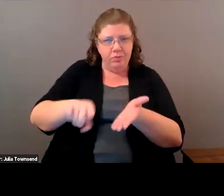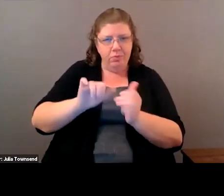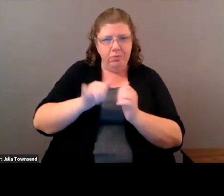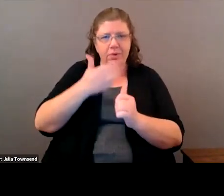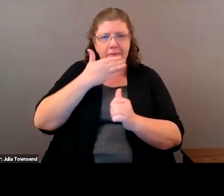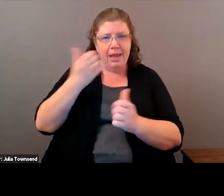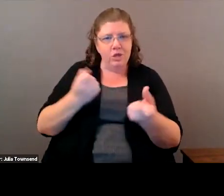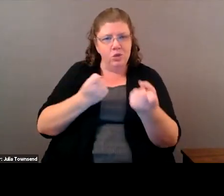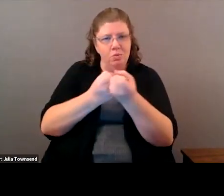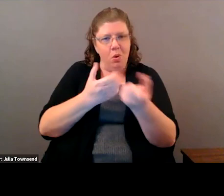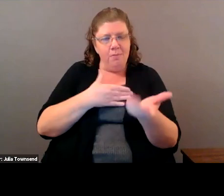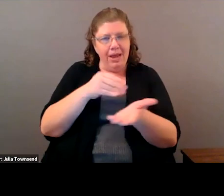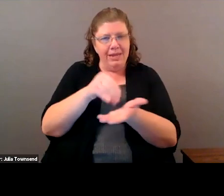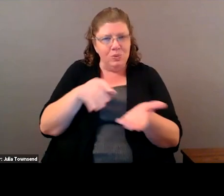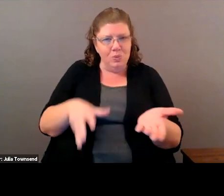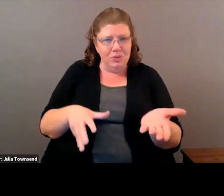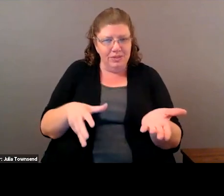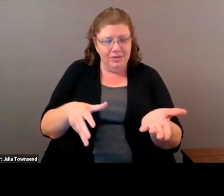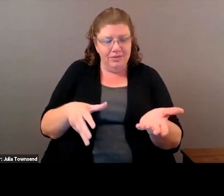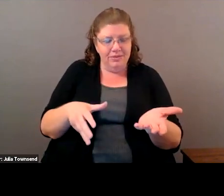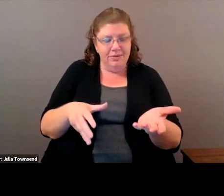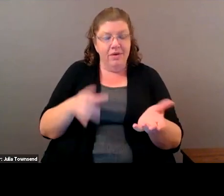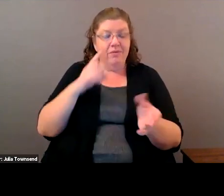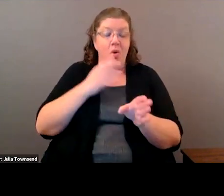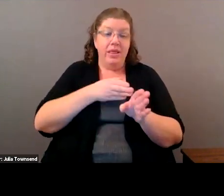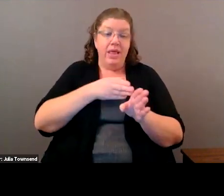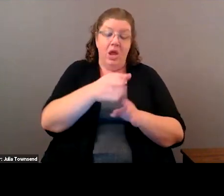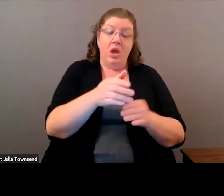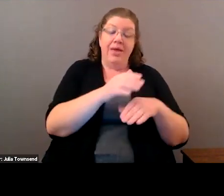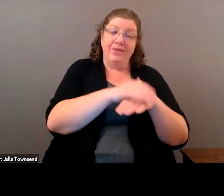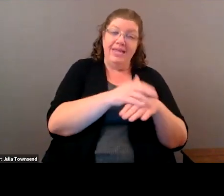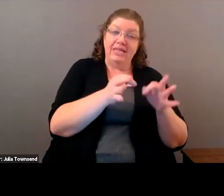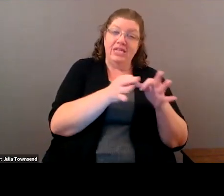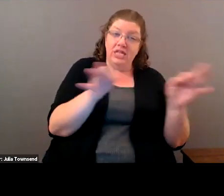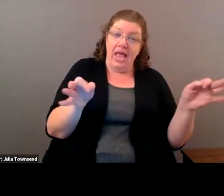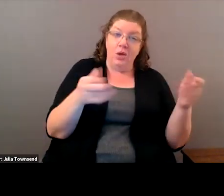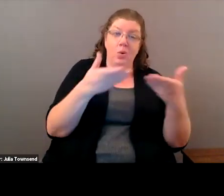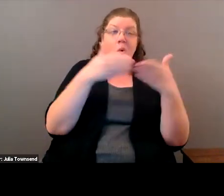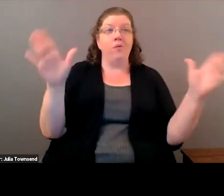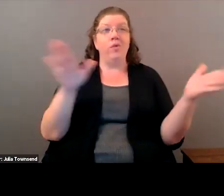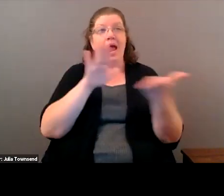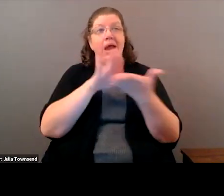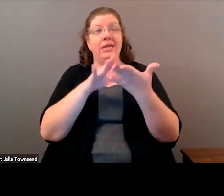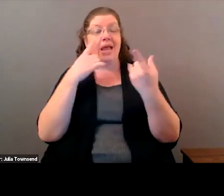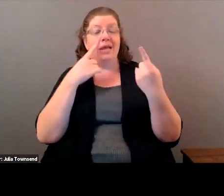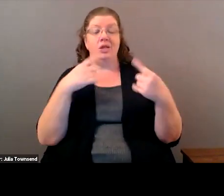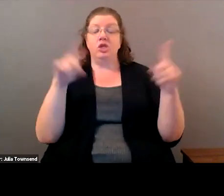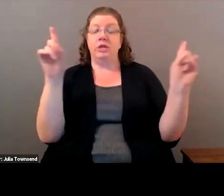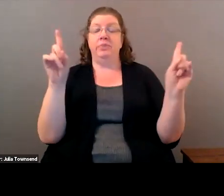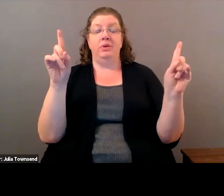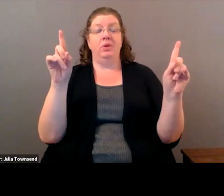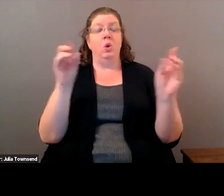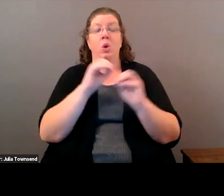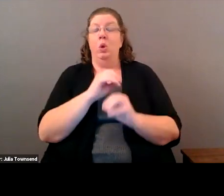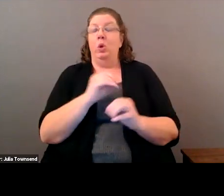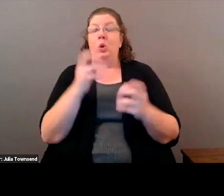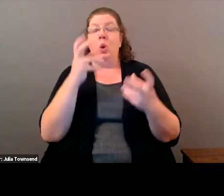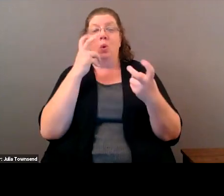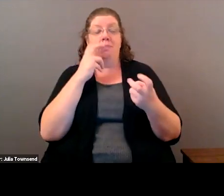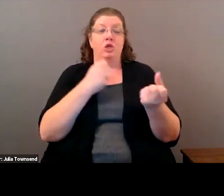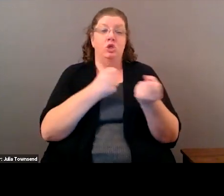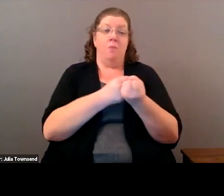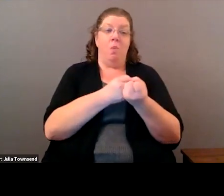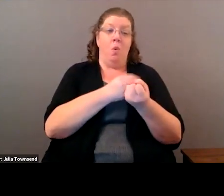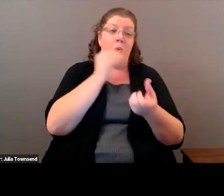support my students. In the area of English language and overall academic achievement, there's no question that supporting a child's home language results